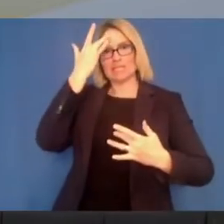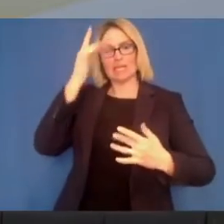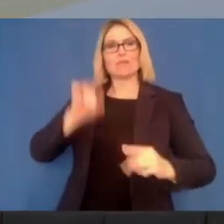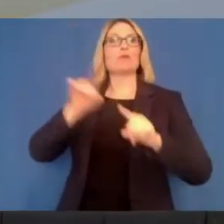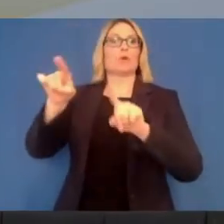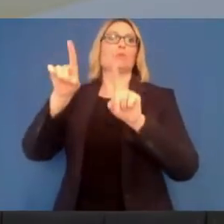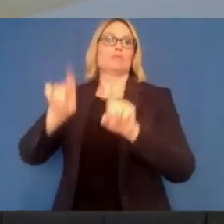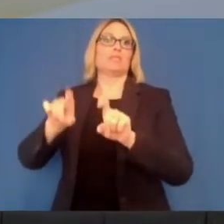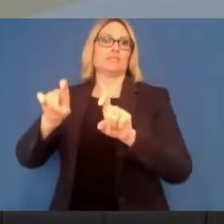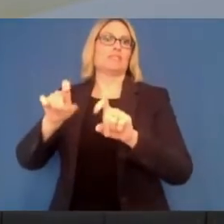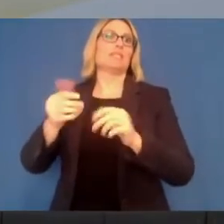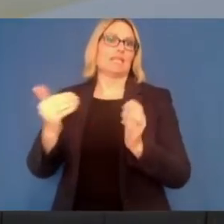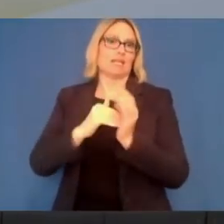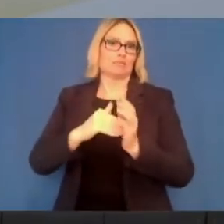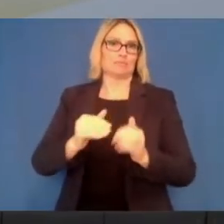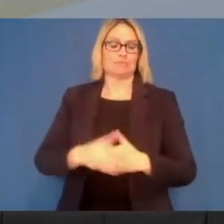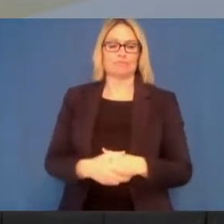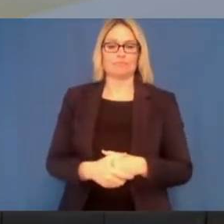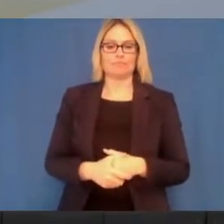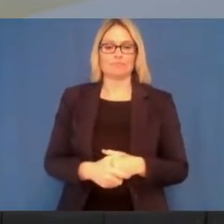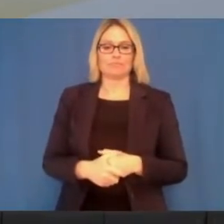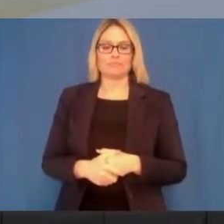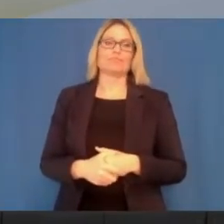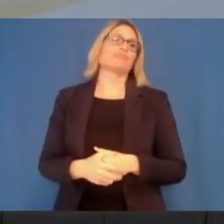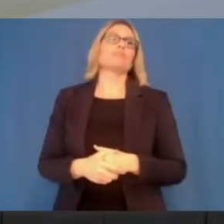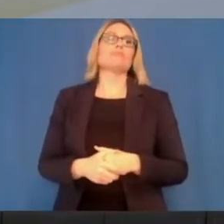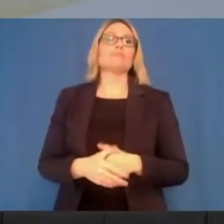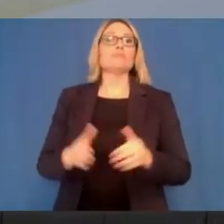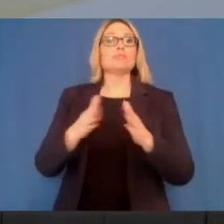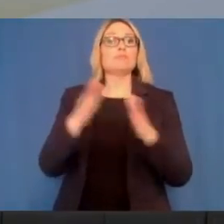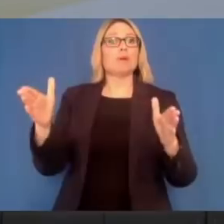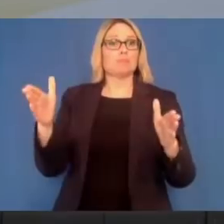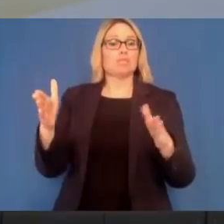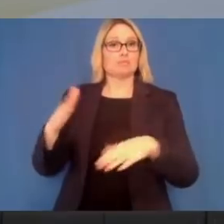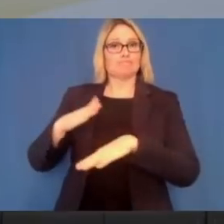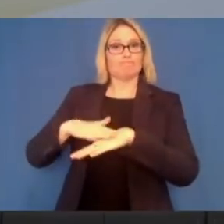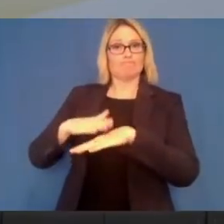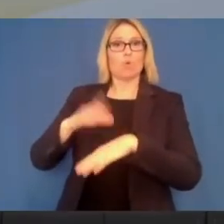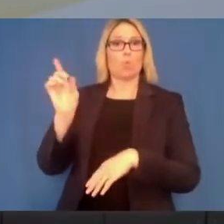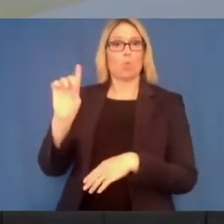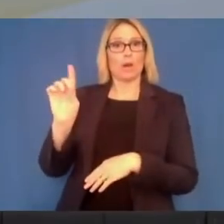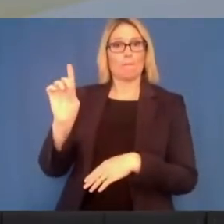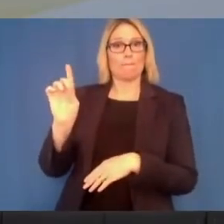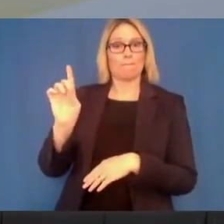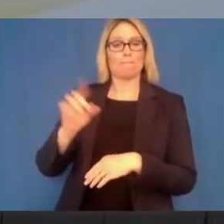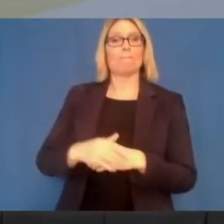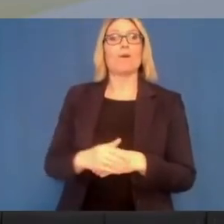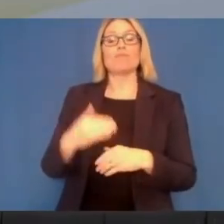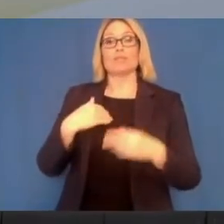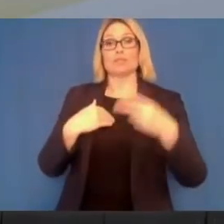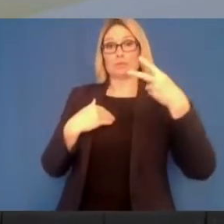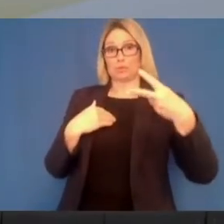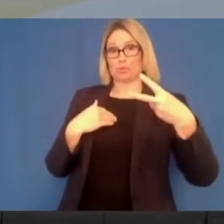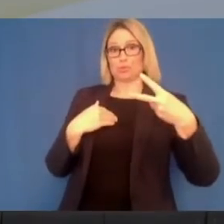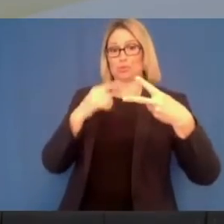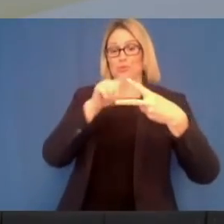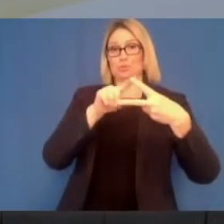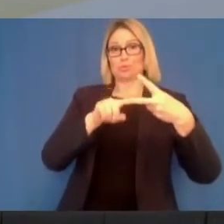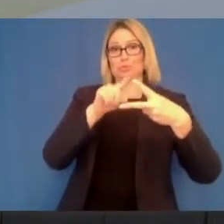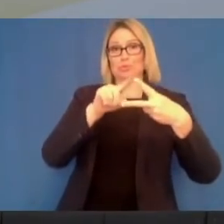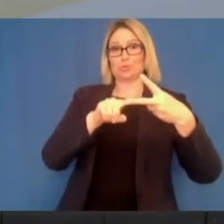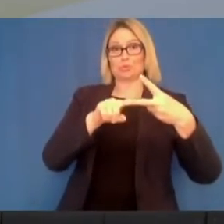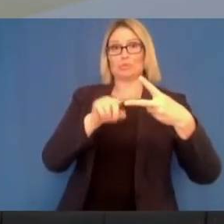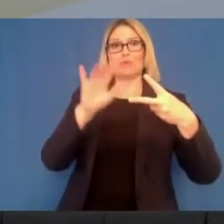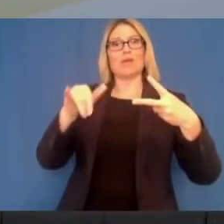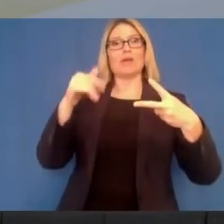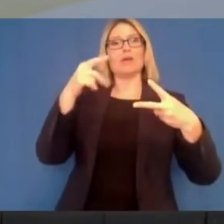any symptoms. The public notifications are as follows, and I mentioned two that came out in the press